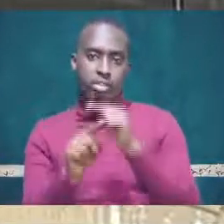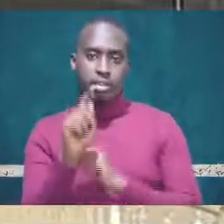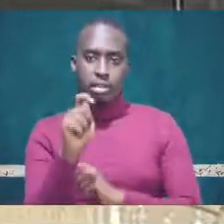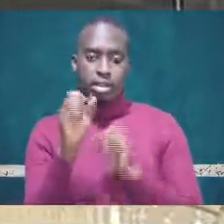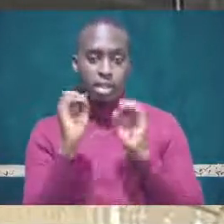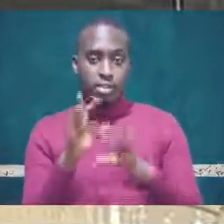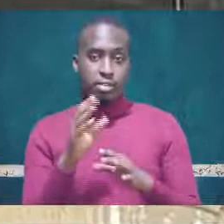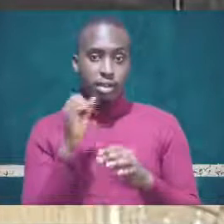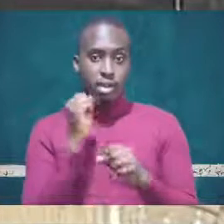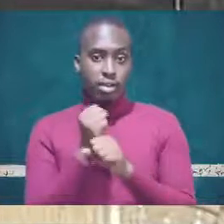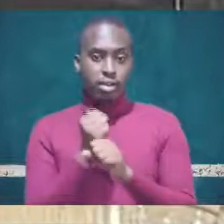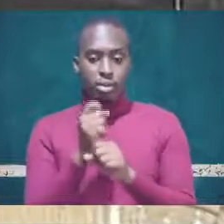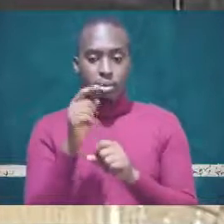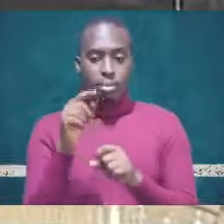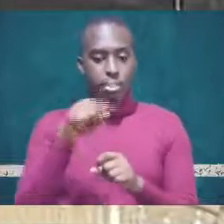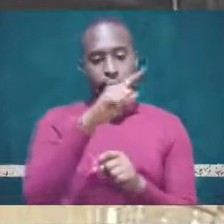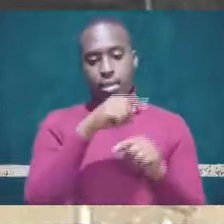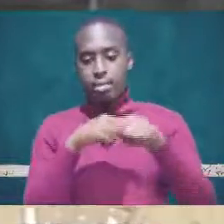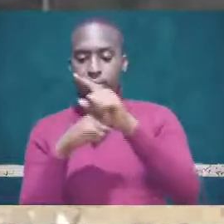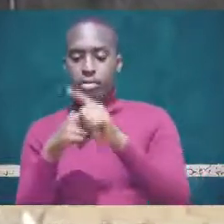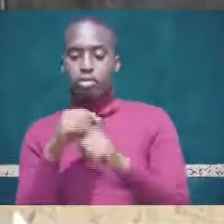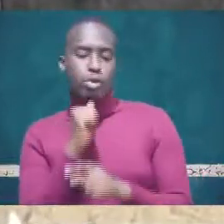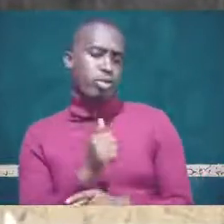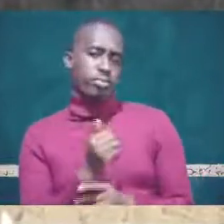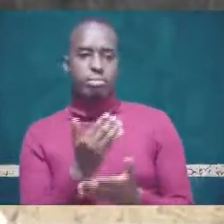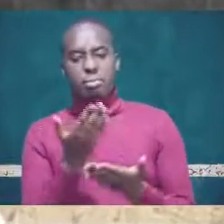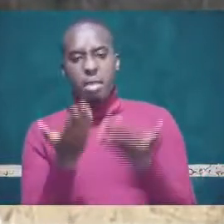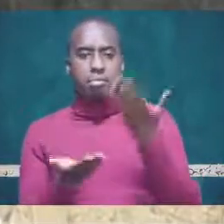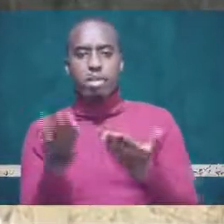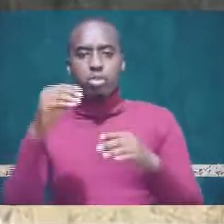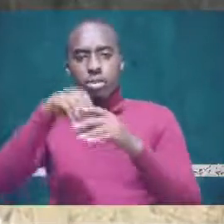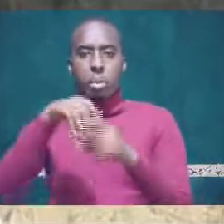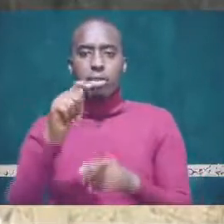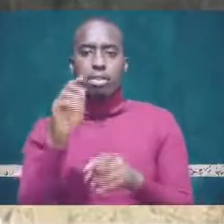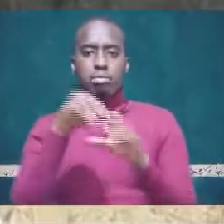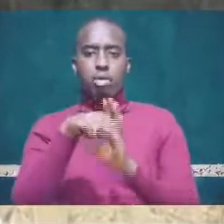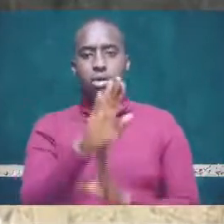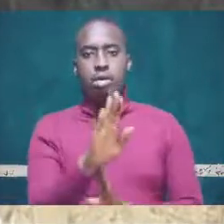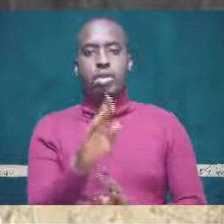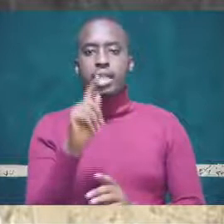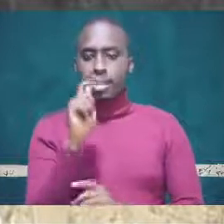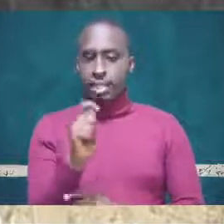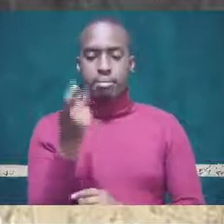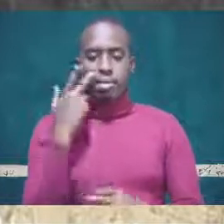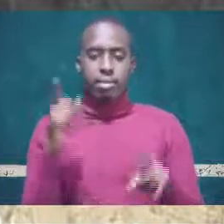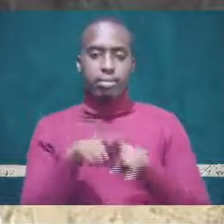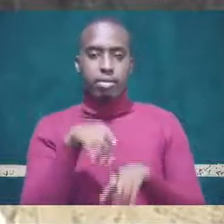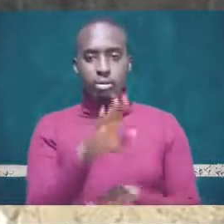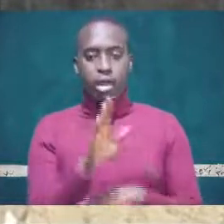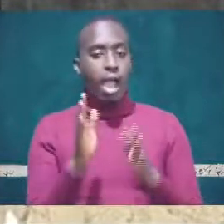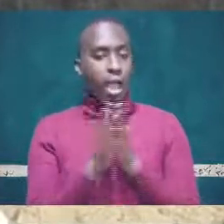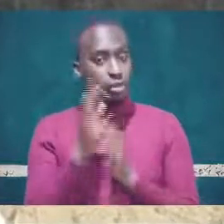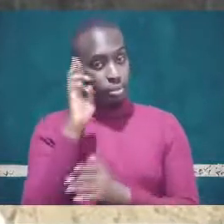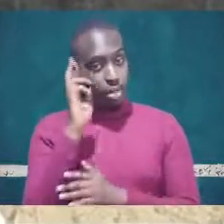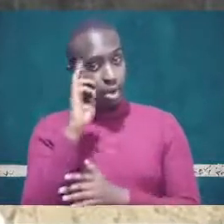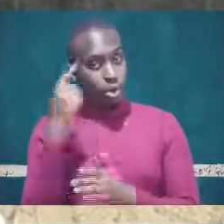multiply, even if I don't cross multiply, let me first put that t inside. So the t is going to be like this. And remember